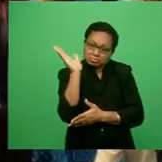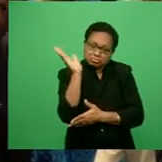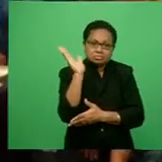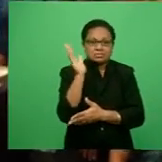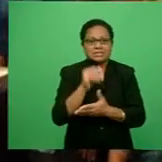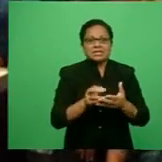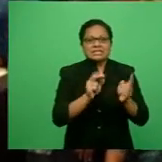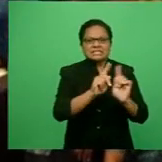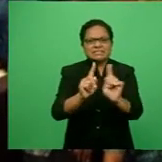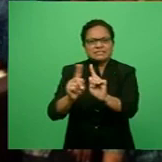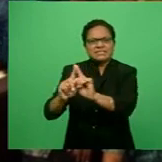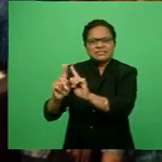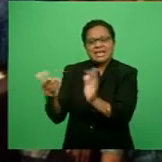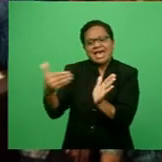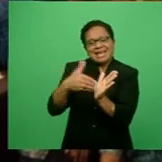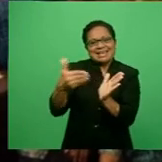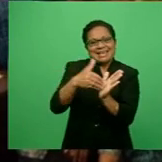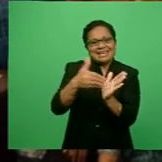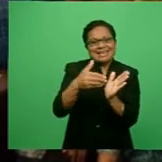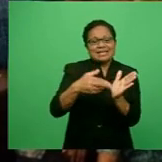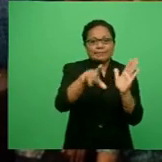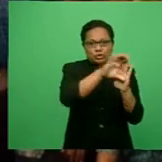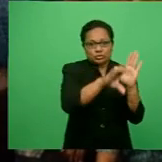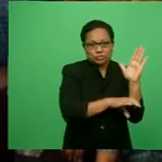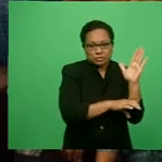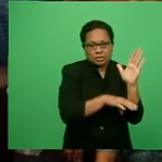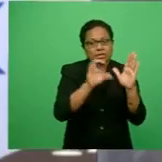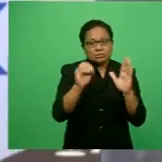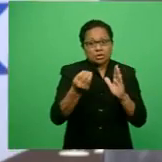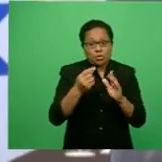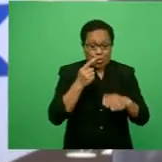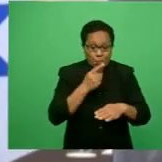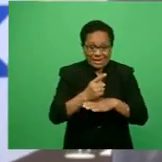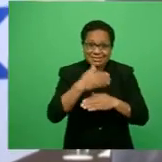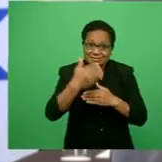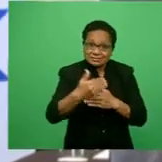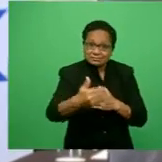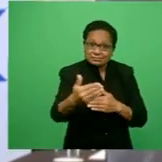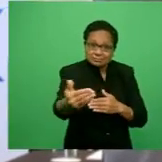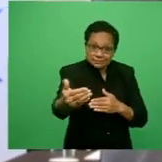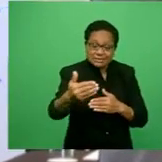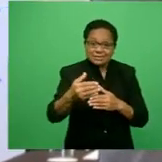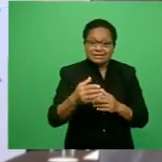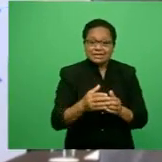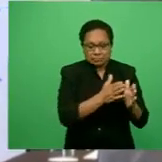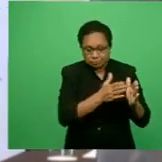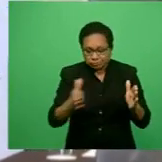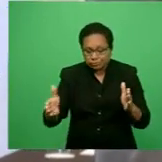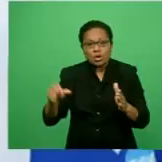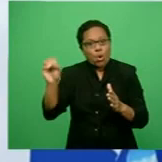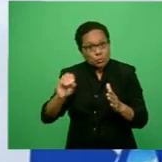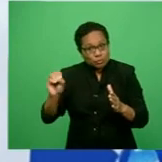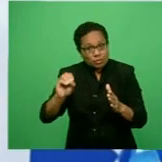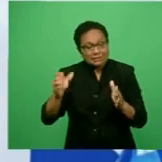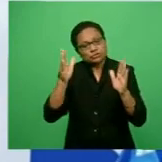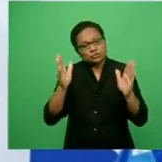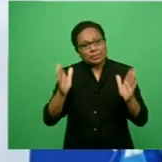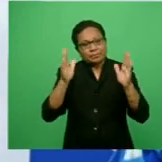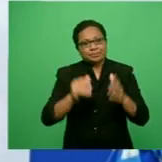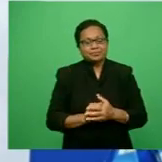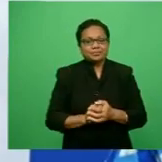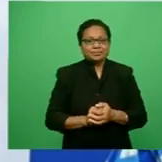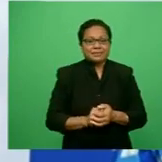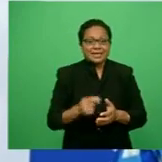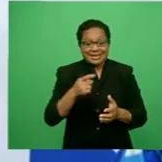be working towards, I think, for the next couple of weeks in October. And then they will